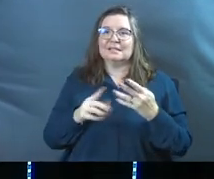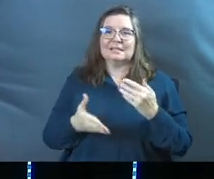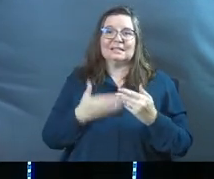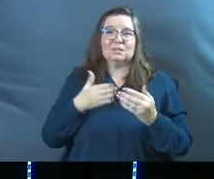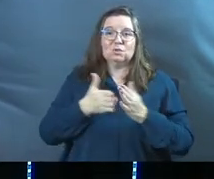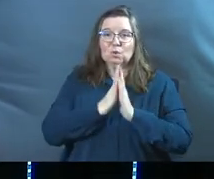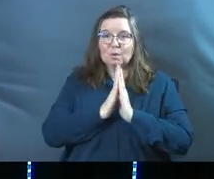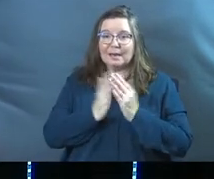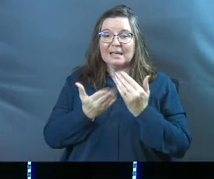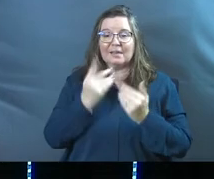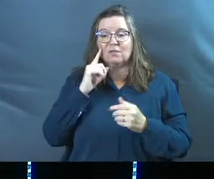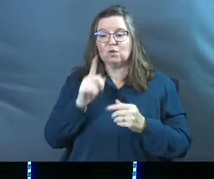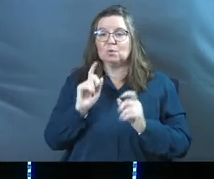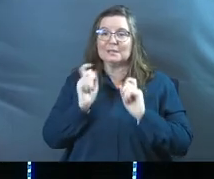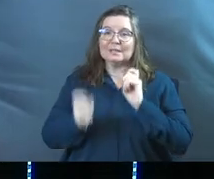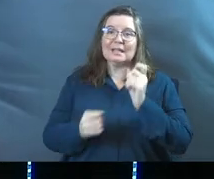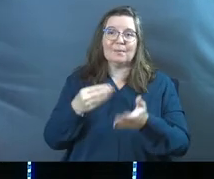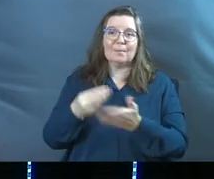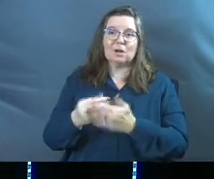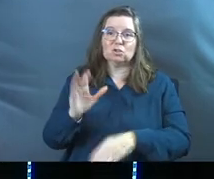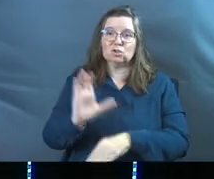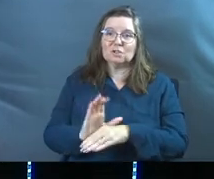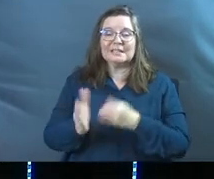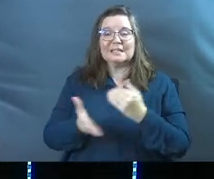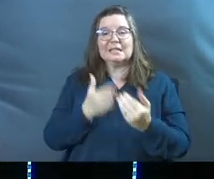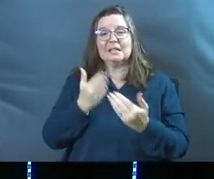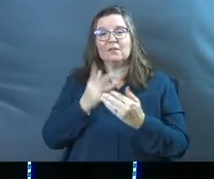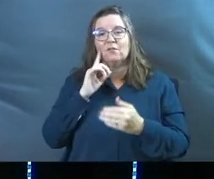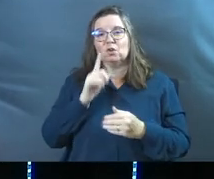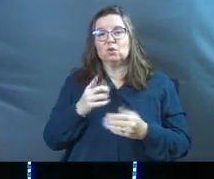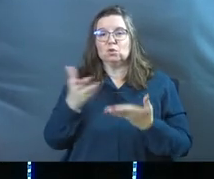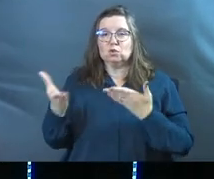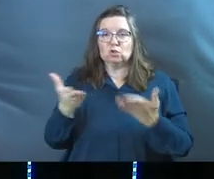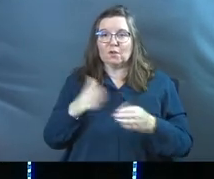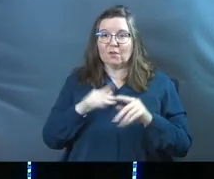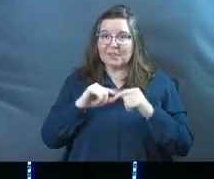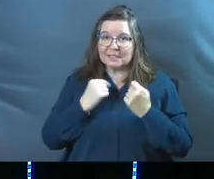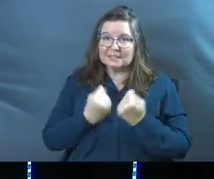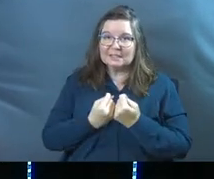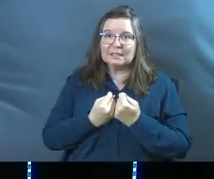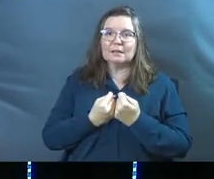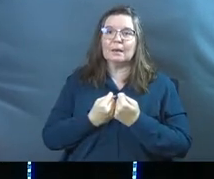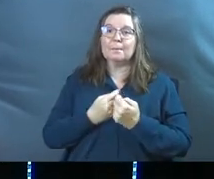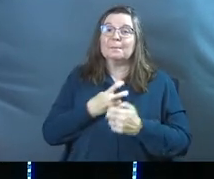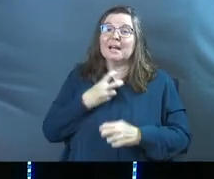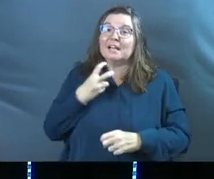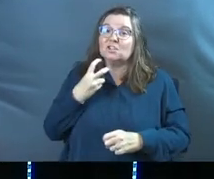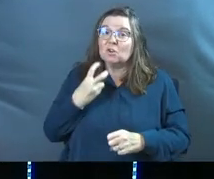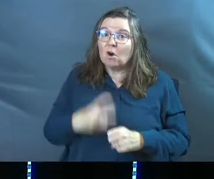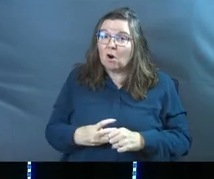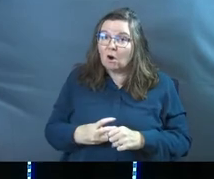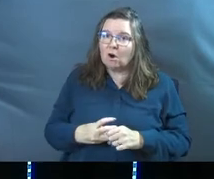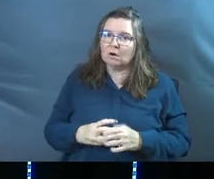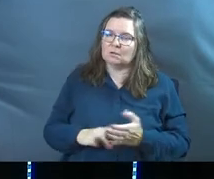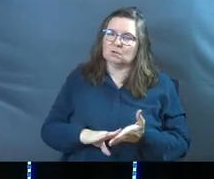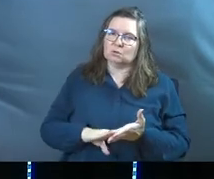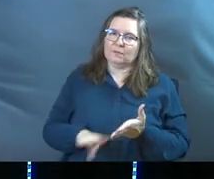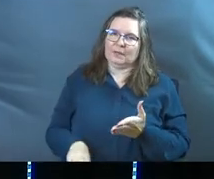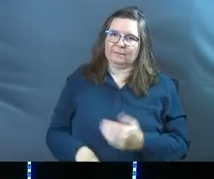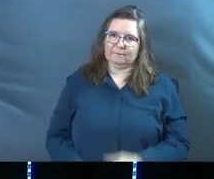pray. It's easy for you to give money to the church. It is easy for you to serve on the team. It is hard to